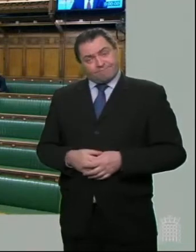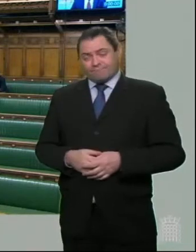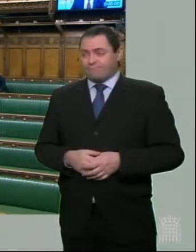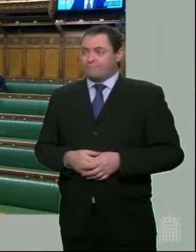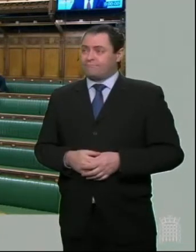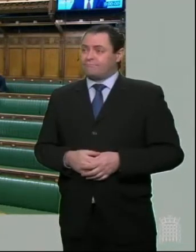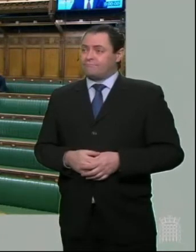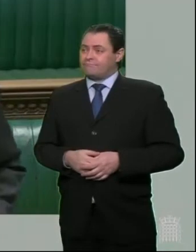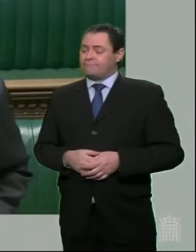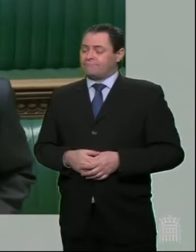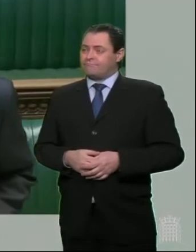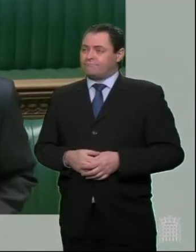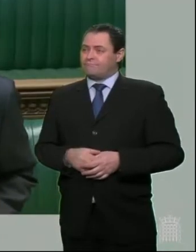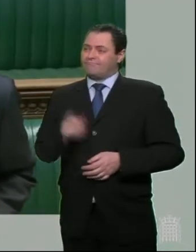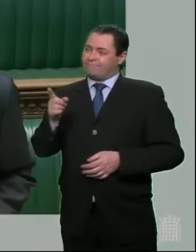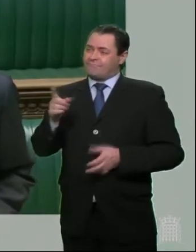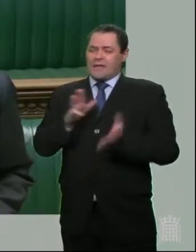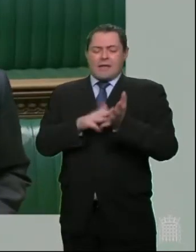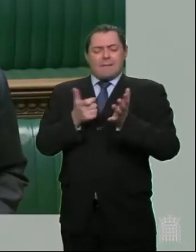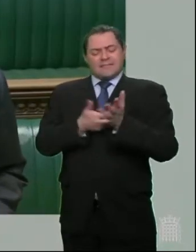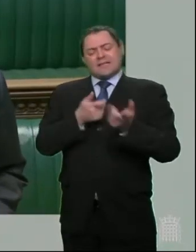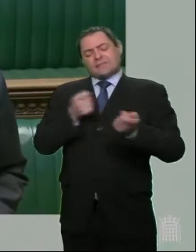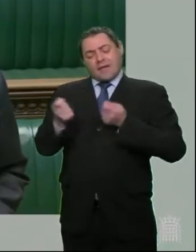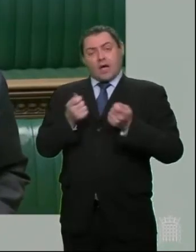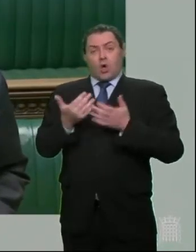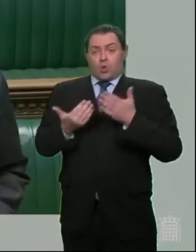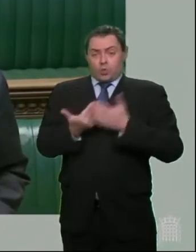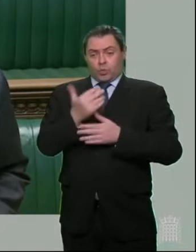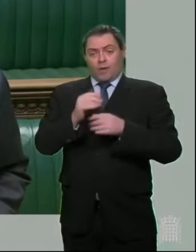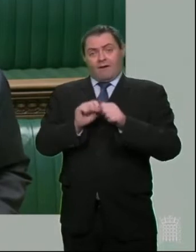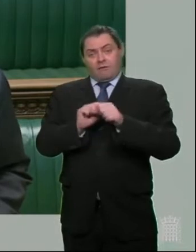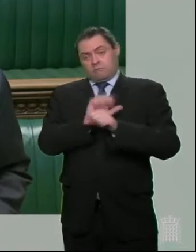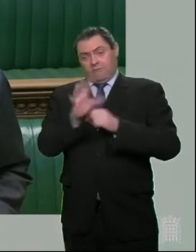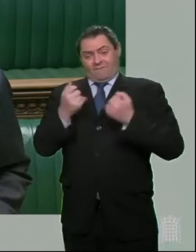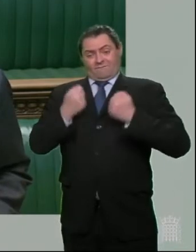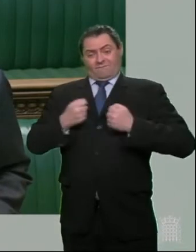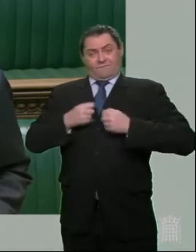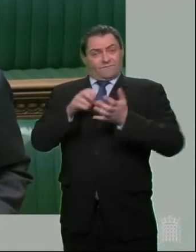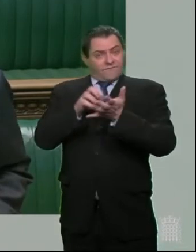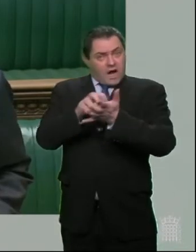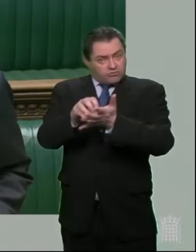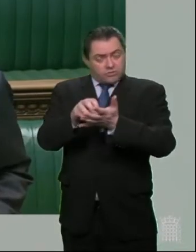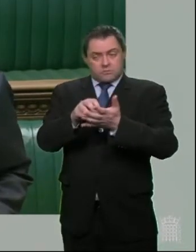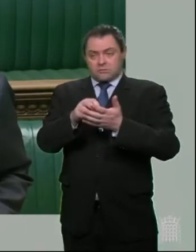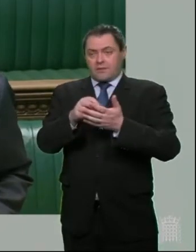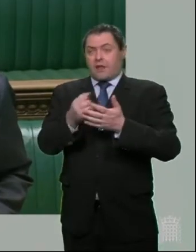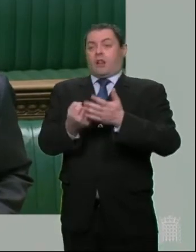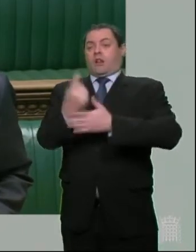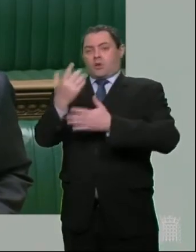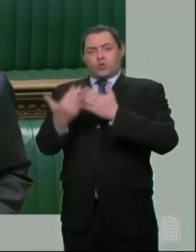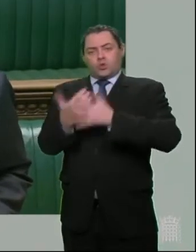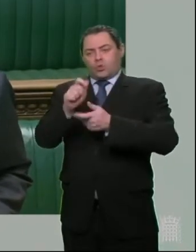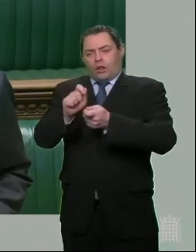Mr. Speaker, when you have a new virus, and indeed when you have a new variant of that virus of the kind that we have in this